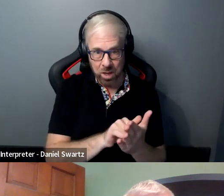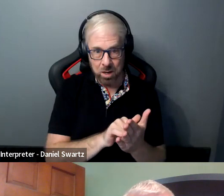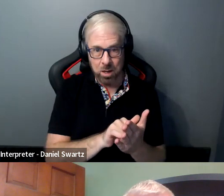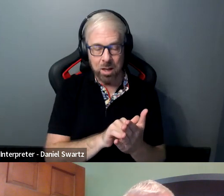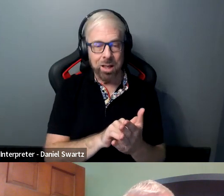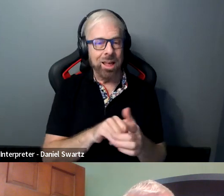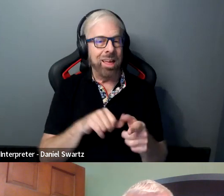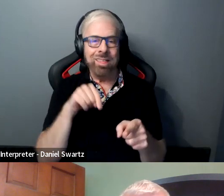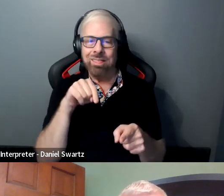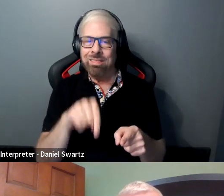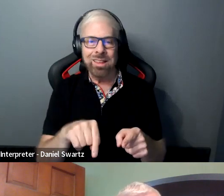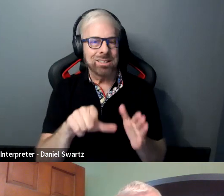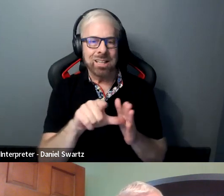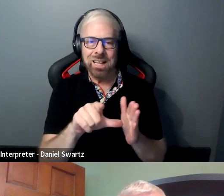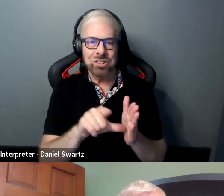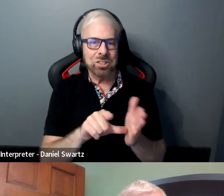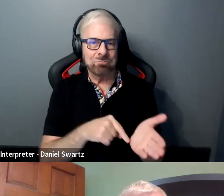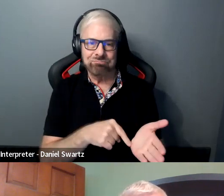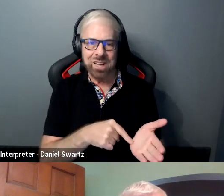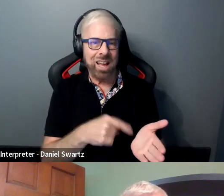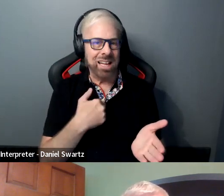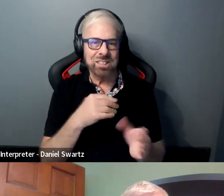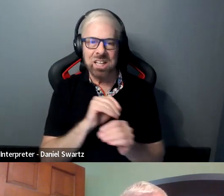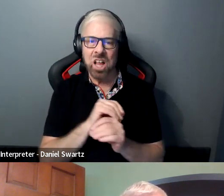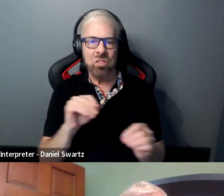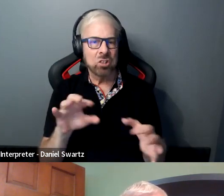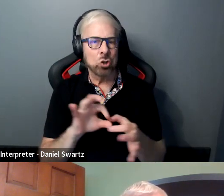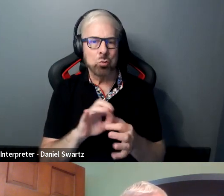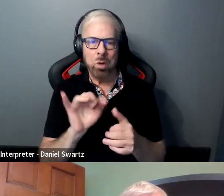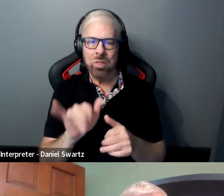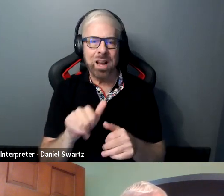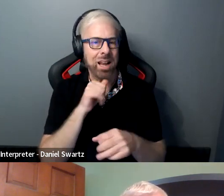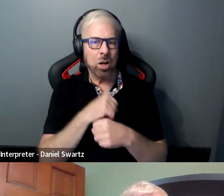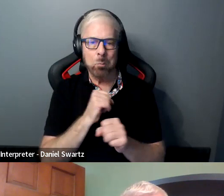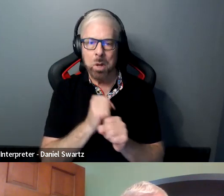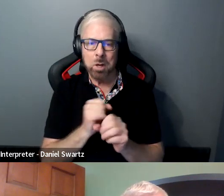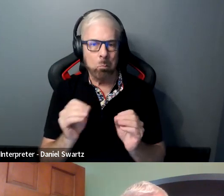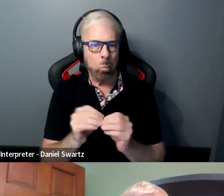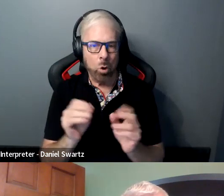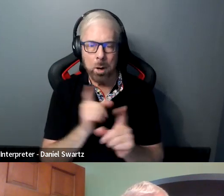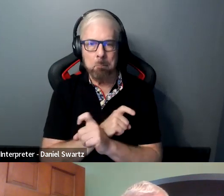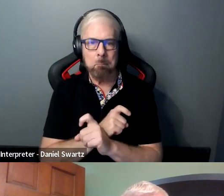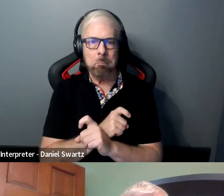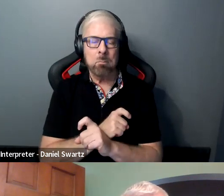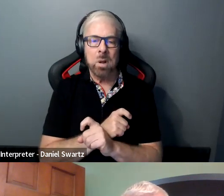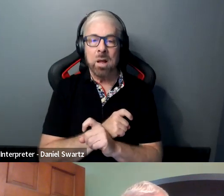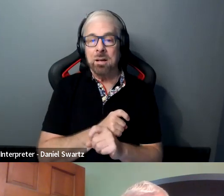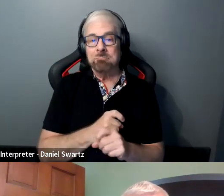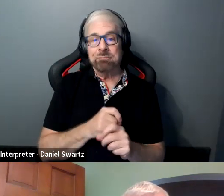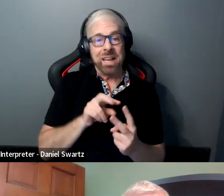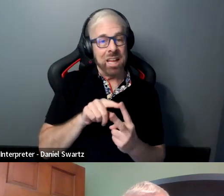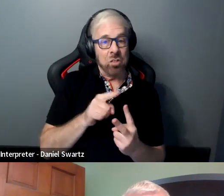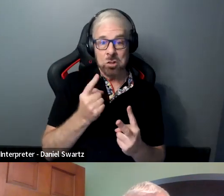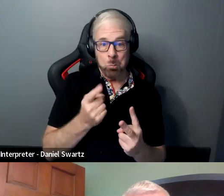has nothing to do with that. It's not going to make it more complex. It's not going to, you know, either somebody wants to